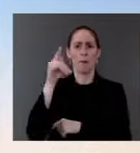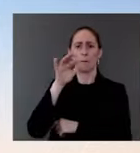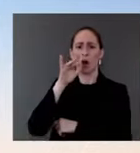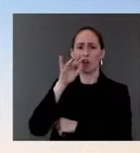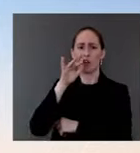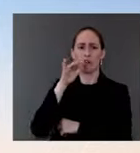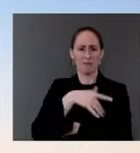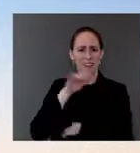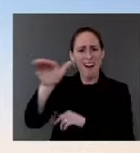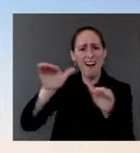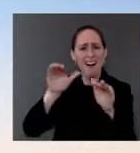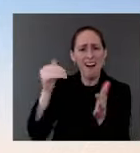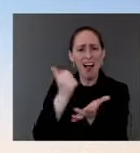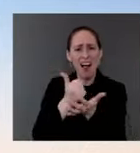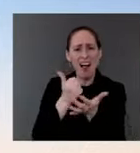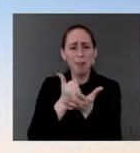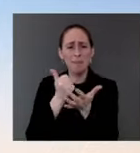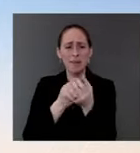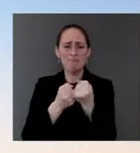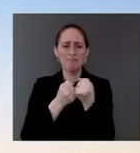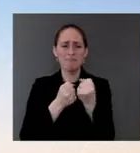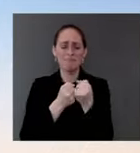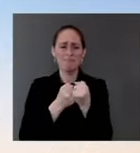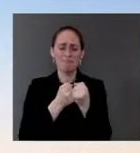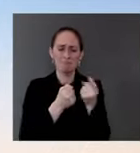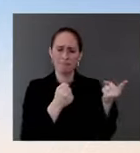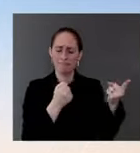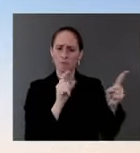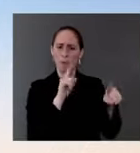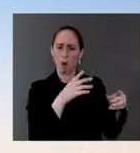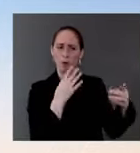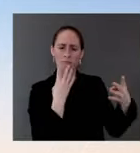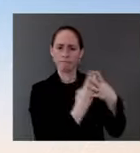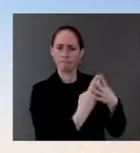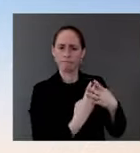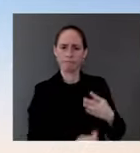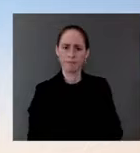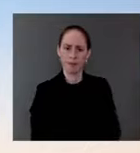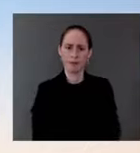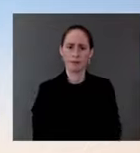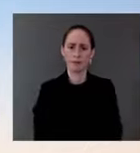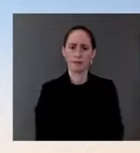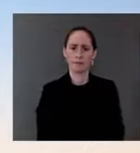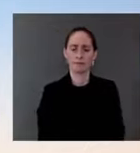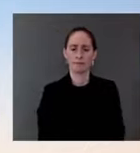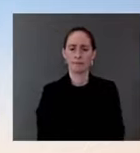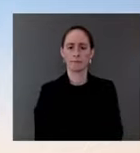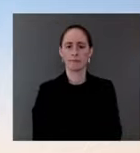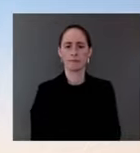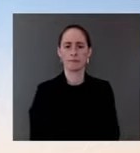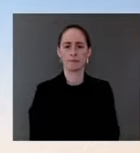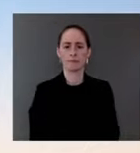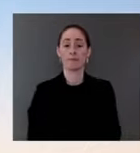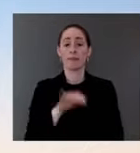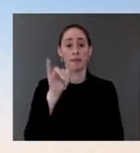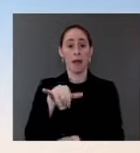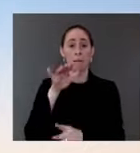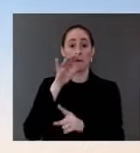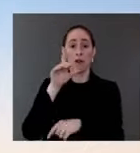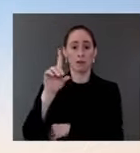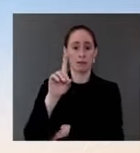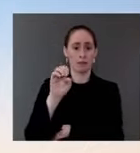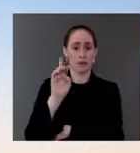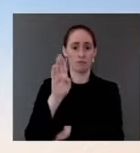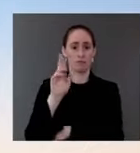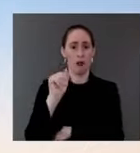confirm that Deborah Tice met with Jake Sullivan, our national security advisor, today. I would also note that she has been and her family